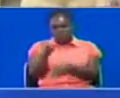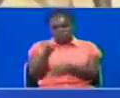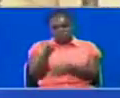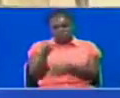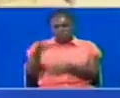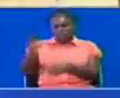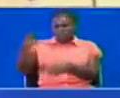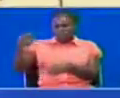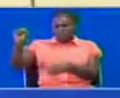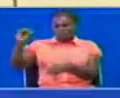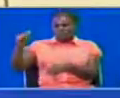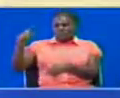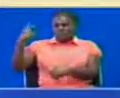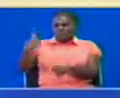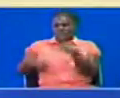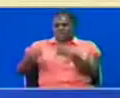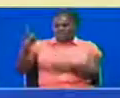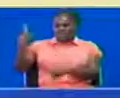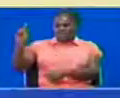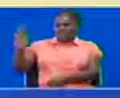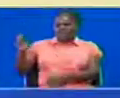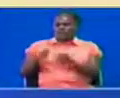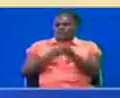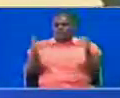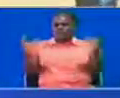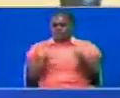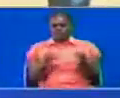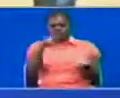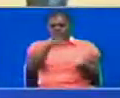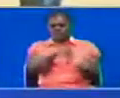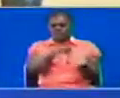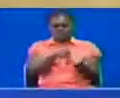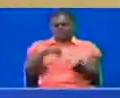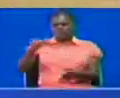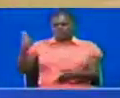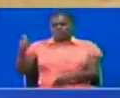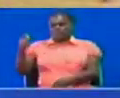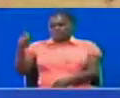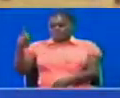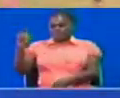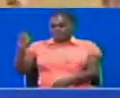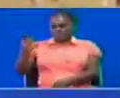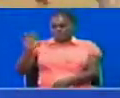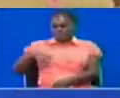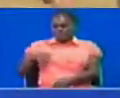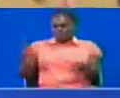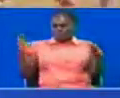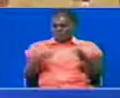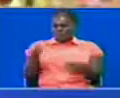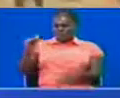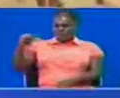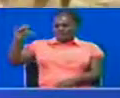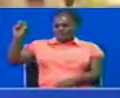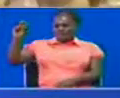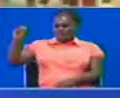Emmanuel Kipsang, who narrowly won the KDF championship, will lead his teammates including Franklin Keitany. In the women's affair, Agnes Tirop